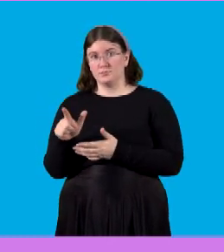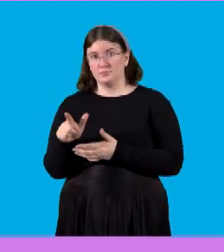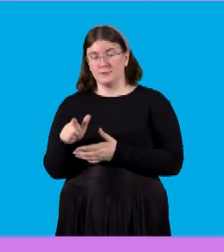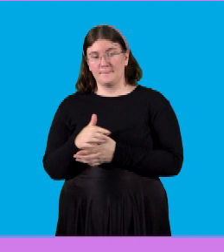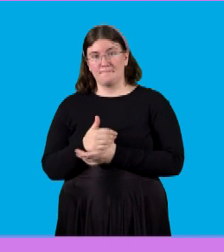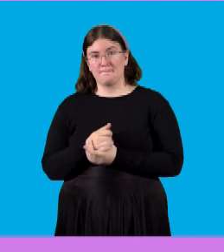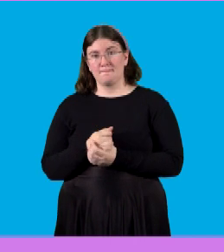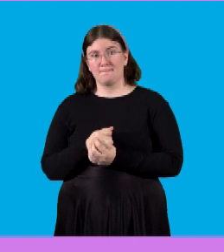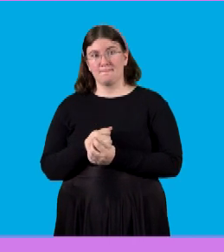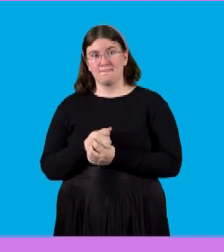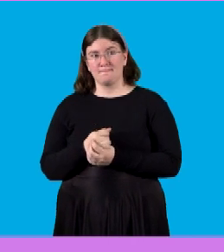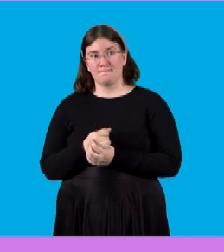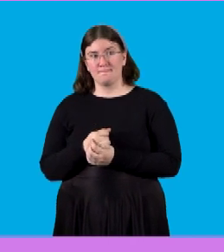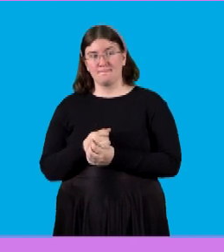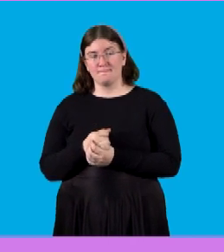1807,